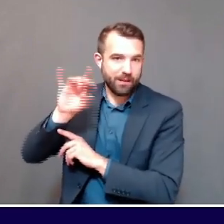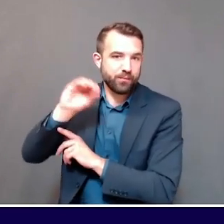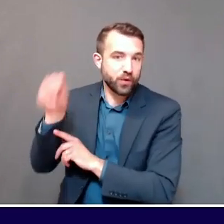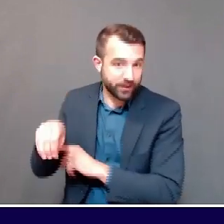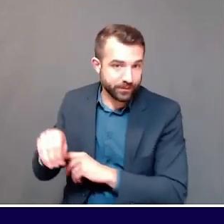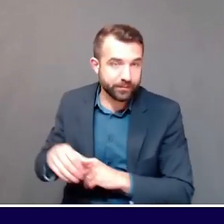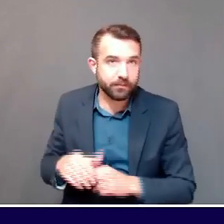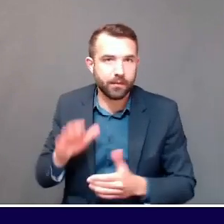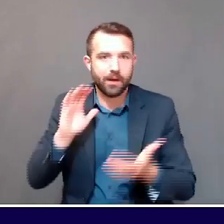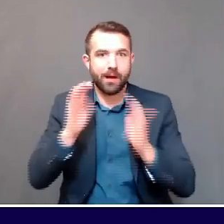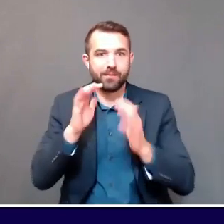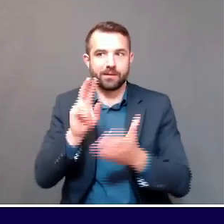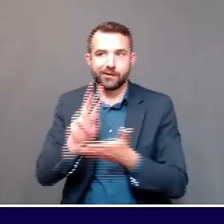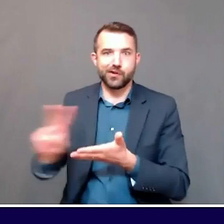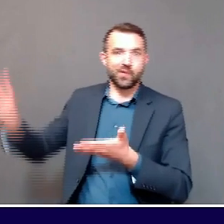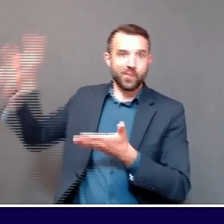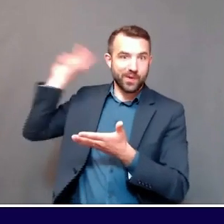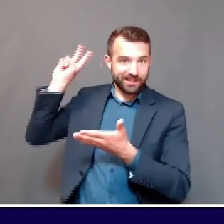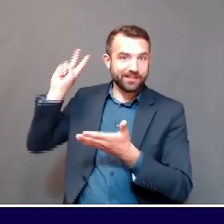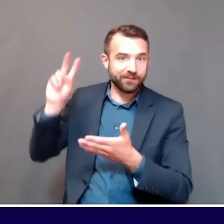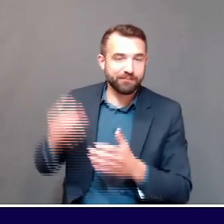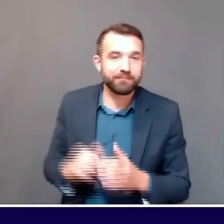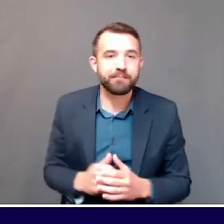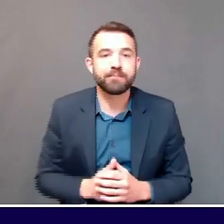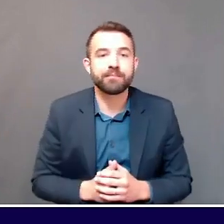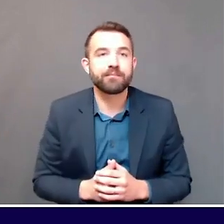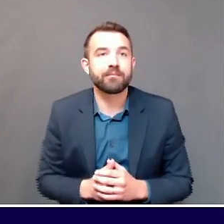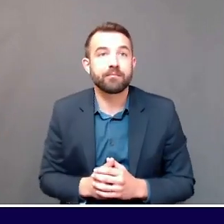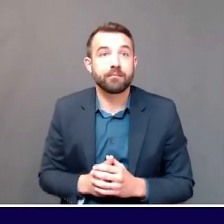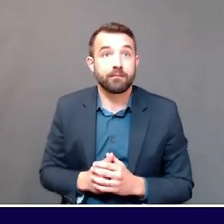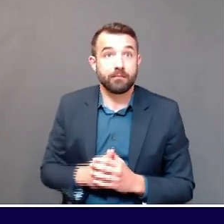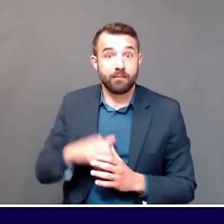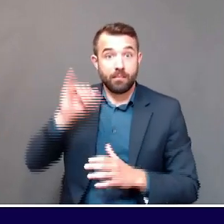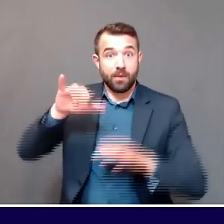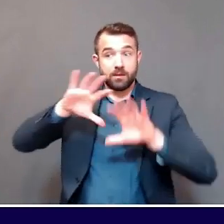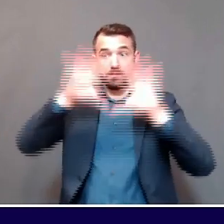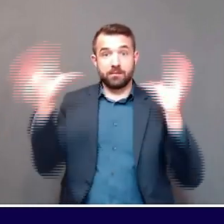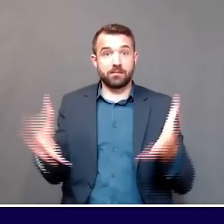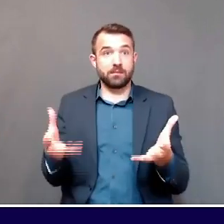before. Breaking that down even further, of those tests,